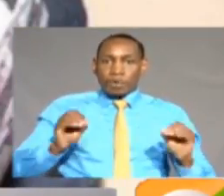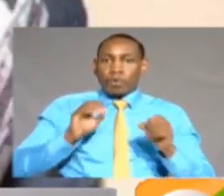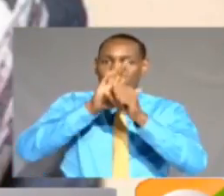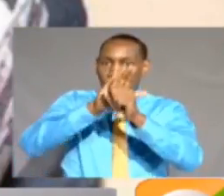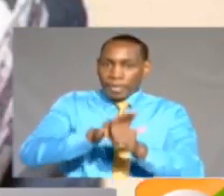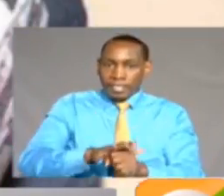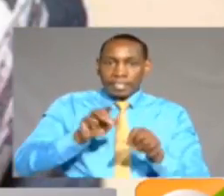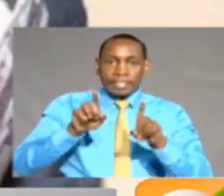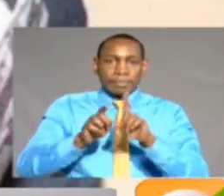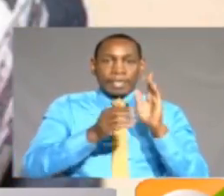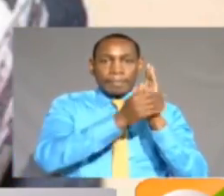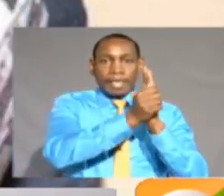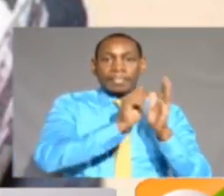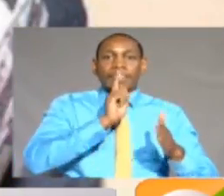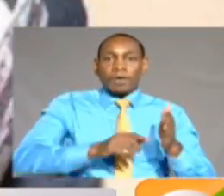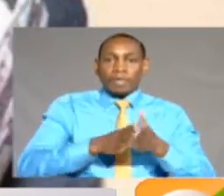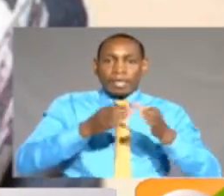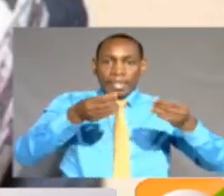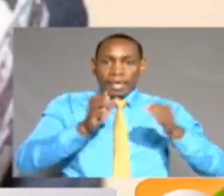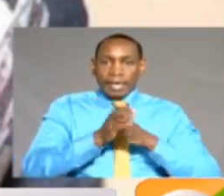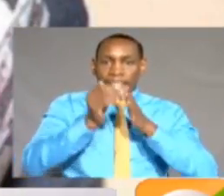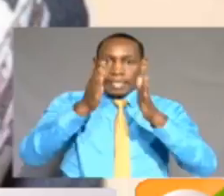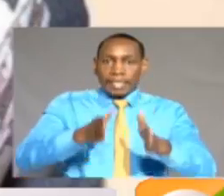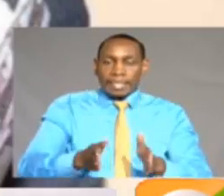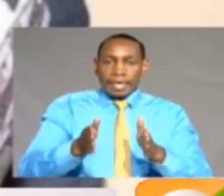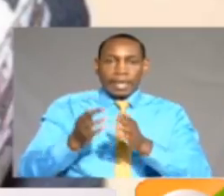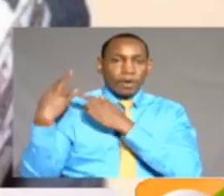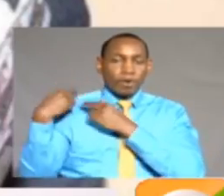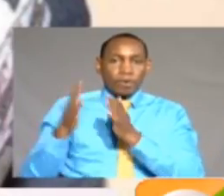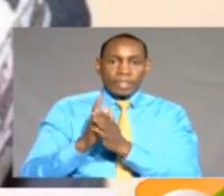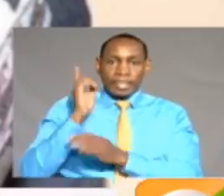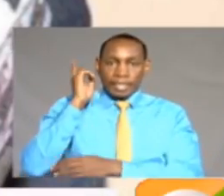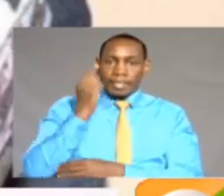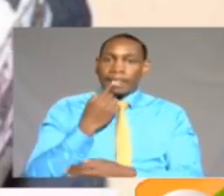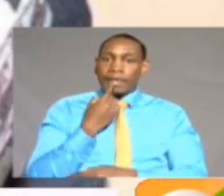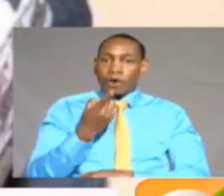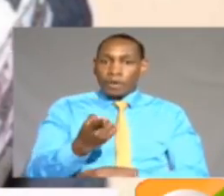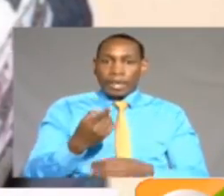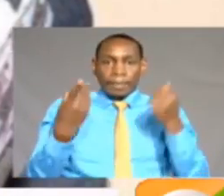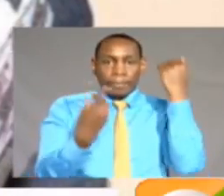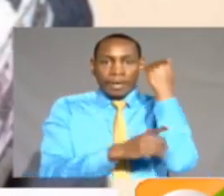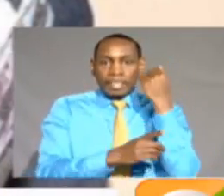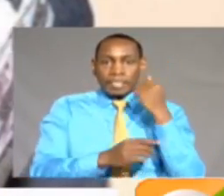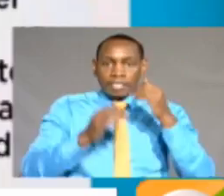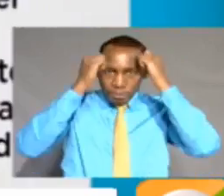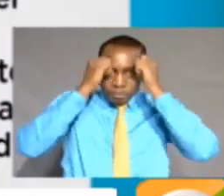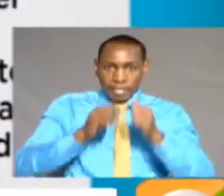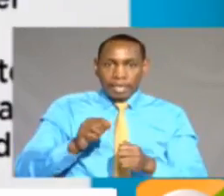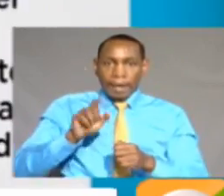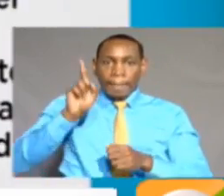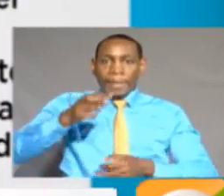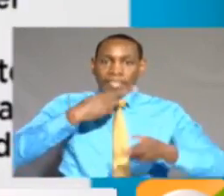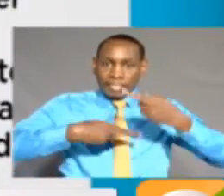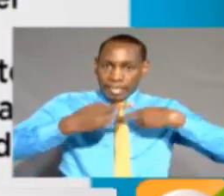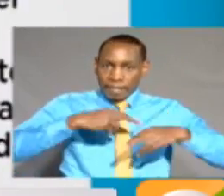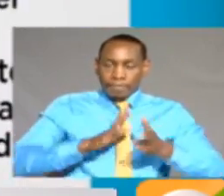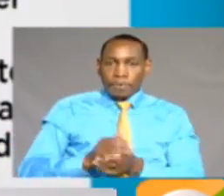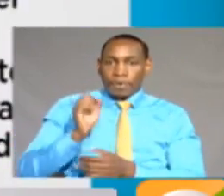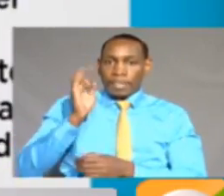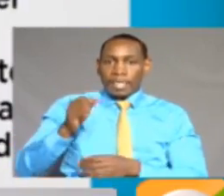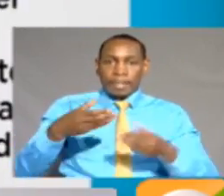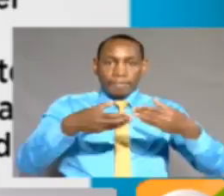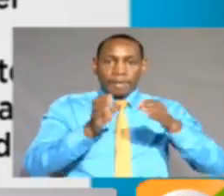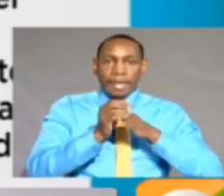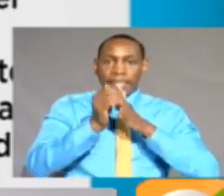bullying, and experts say that the prefect's role and direct authority to punish students should be critically examined. If a prefect system